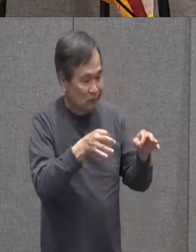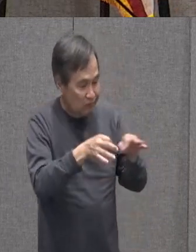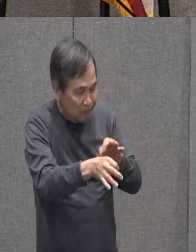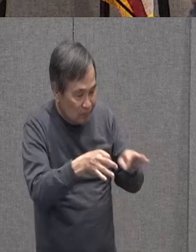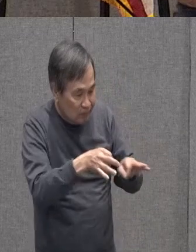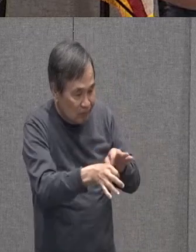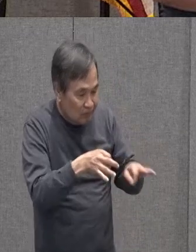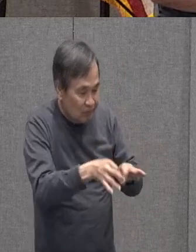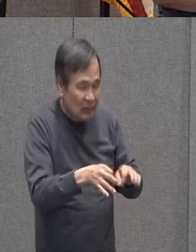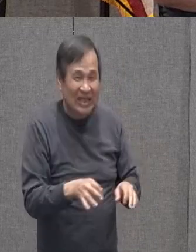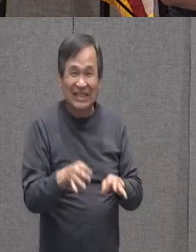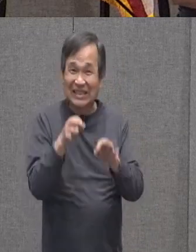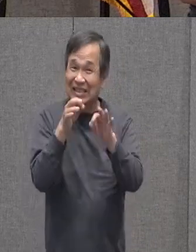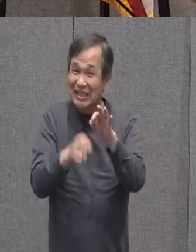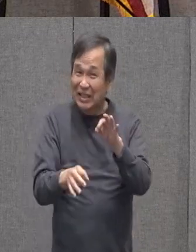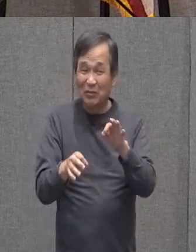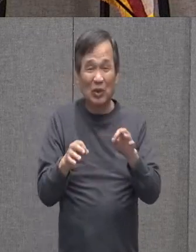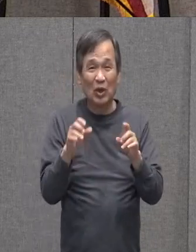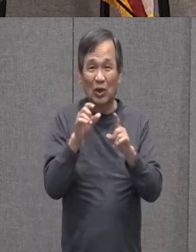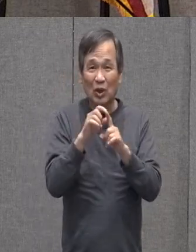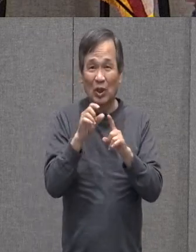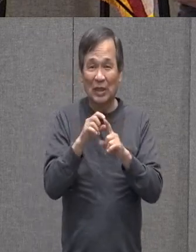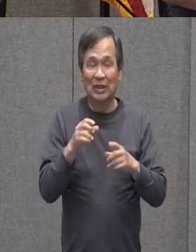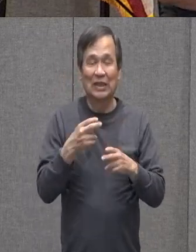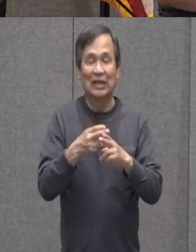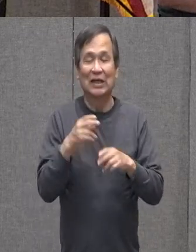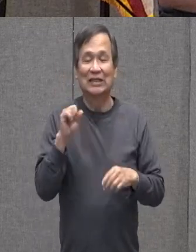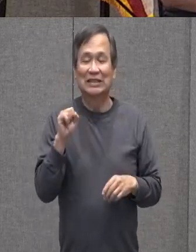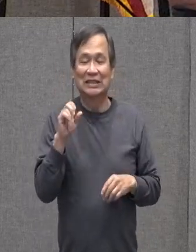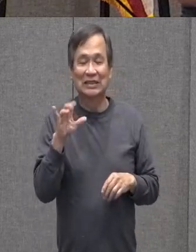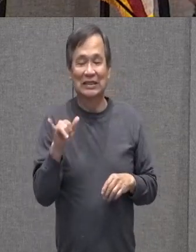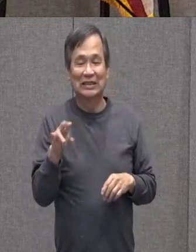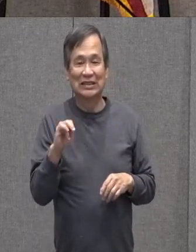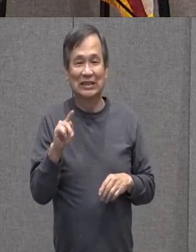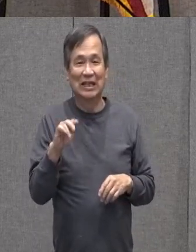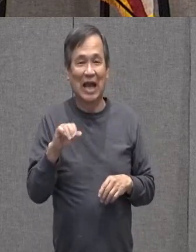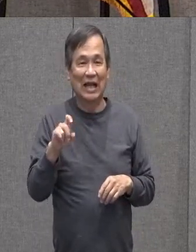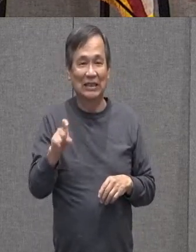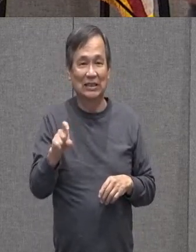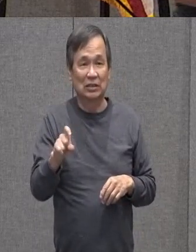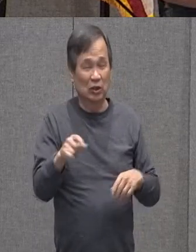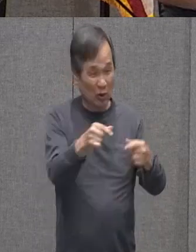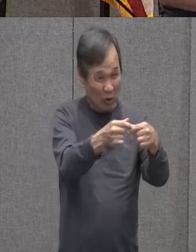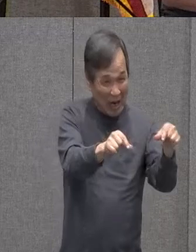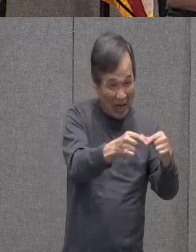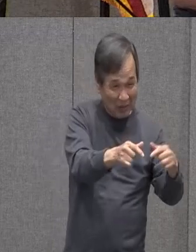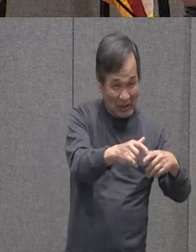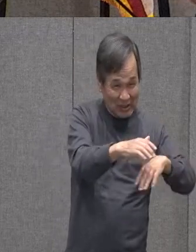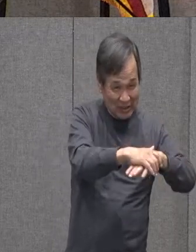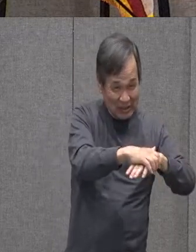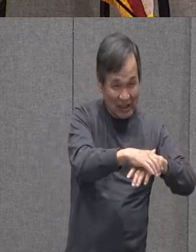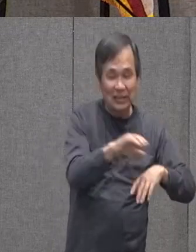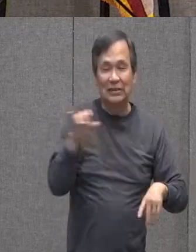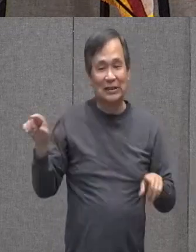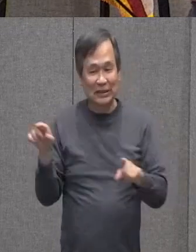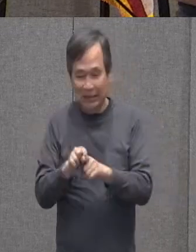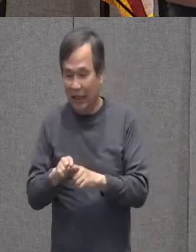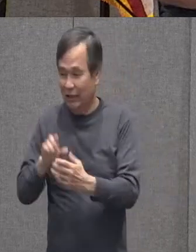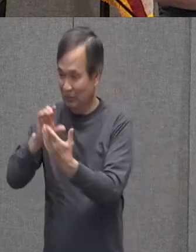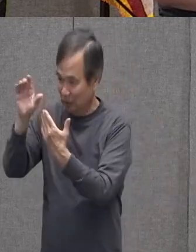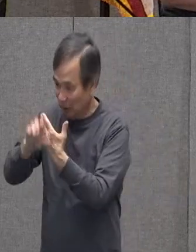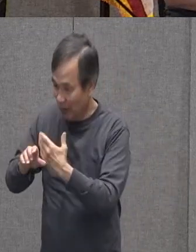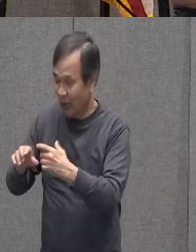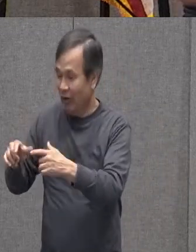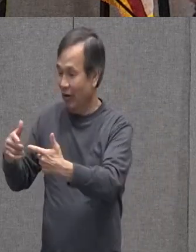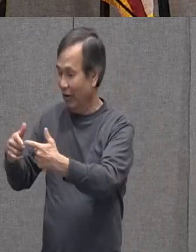too, and what we call syntax, which is almost like grammar. Yes. So we teach coding so that we could talk,